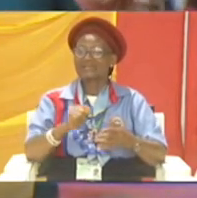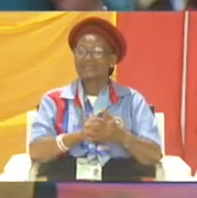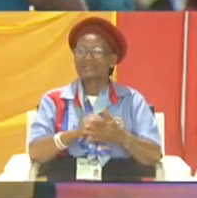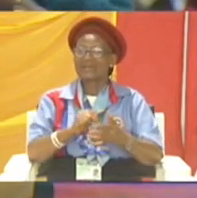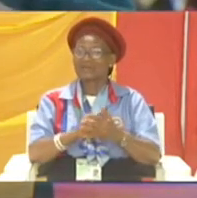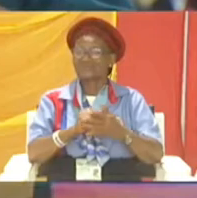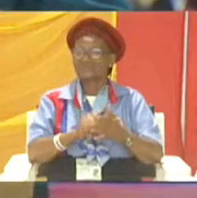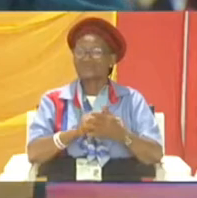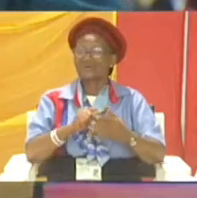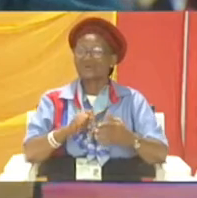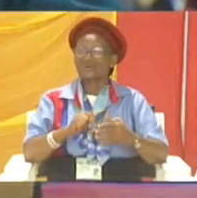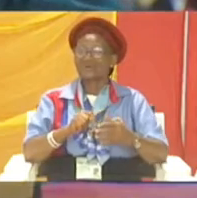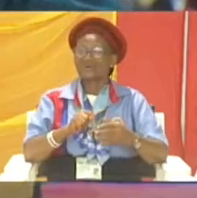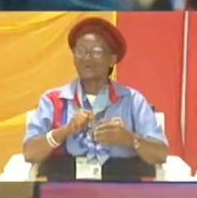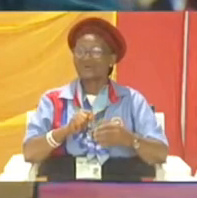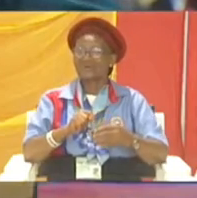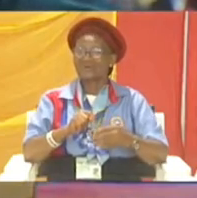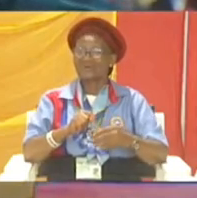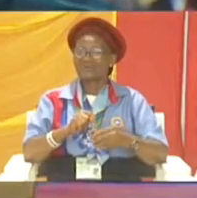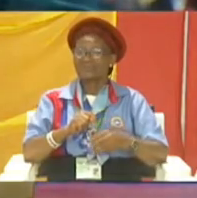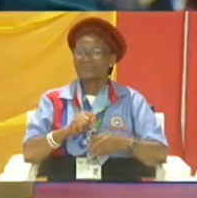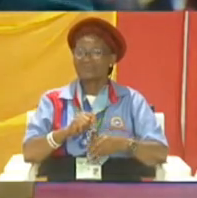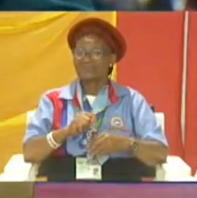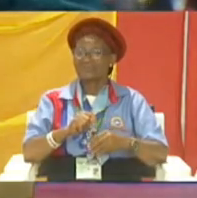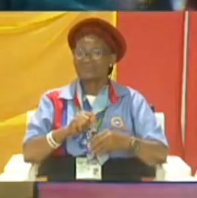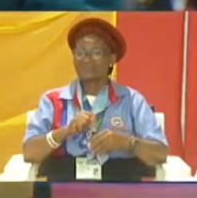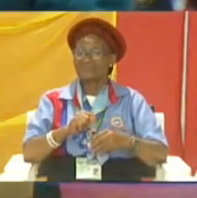1,000 asses.